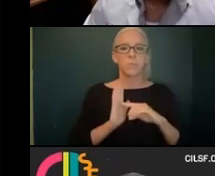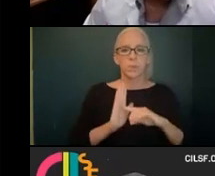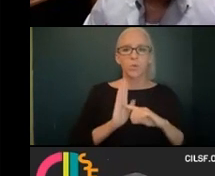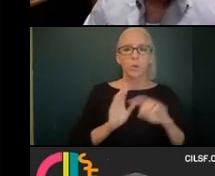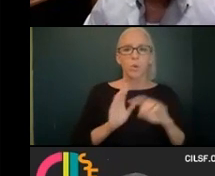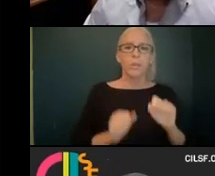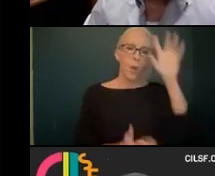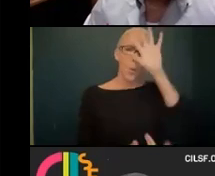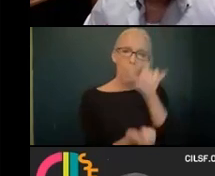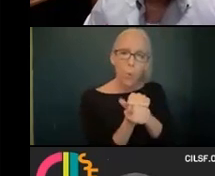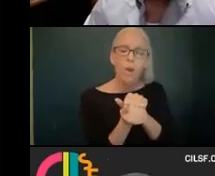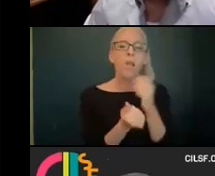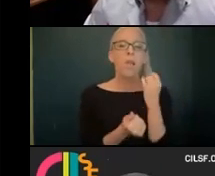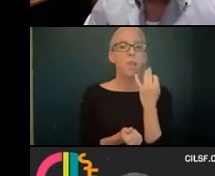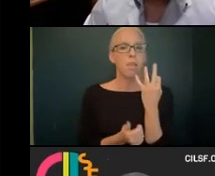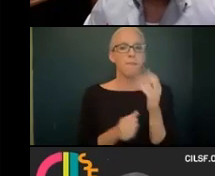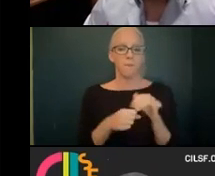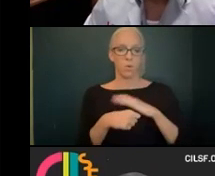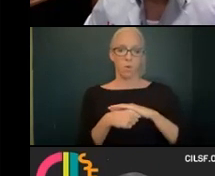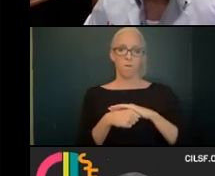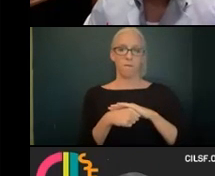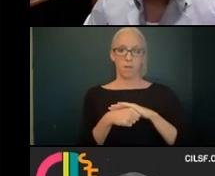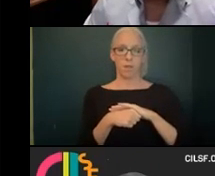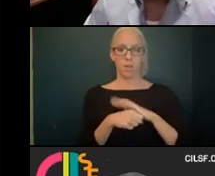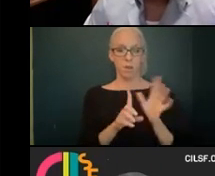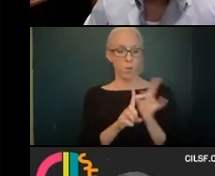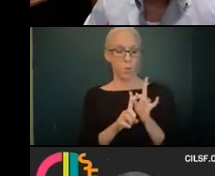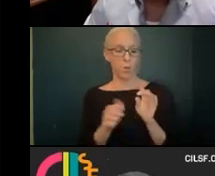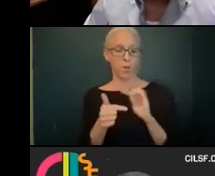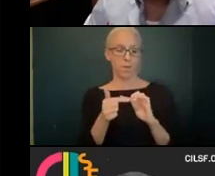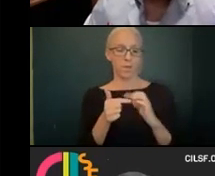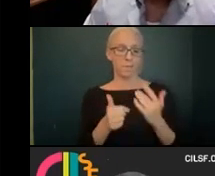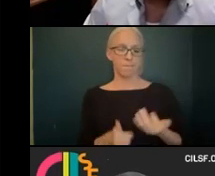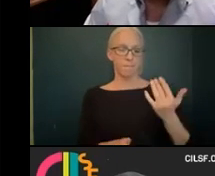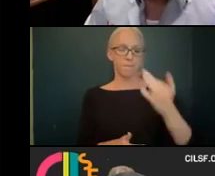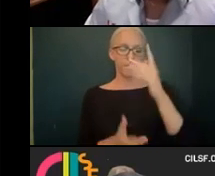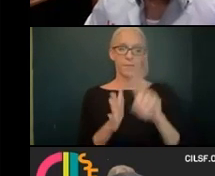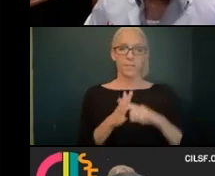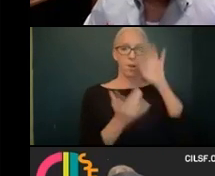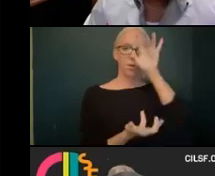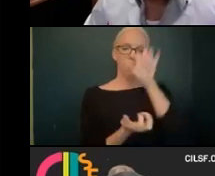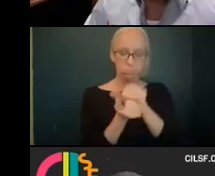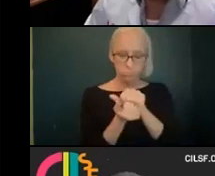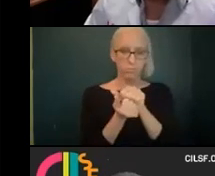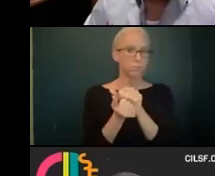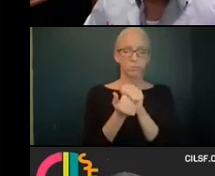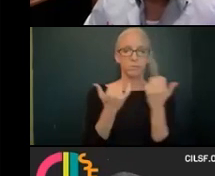Some people after COVID have begun having fainting spells, and we still don't have good numbers. There's a lot of studies going on to try to find out about this and what may be the